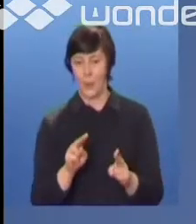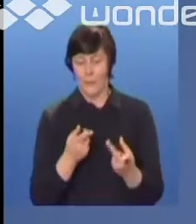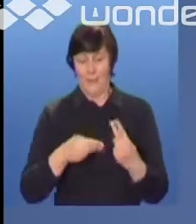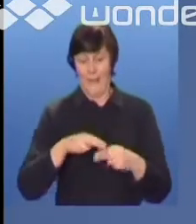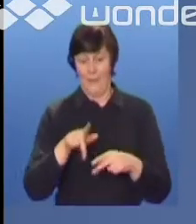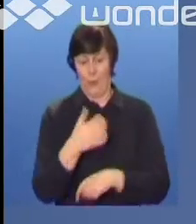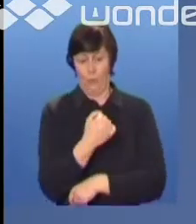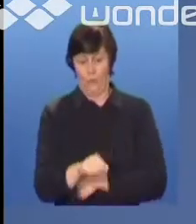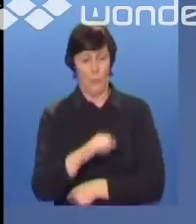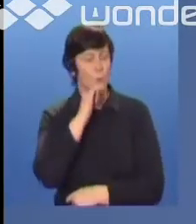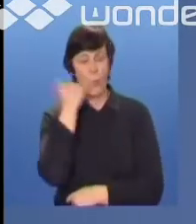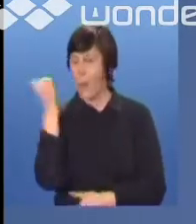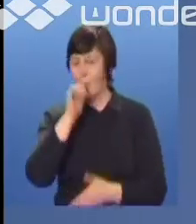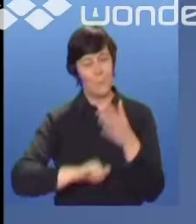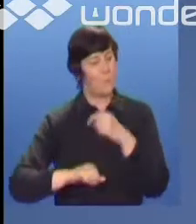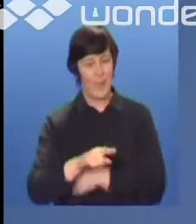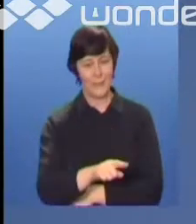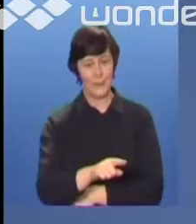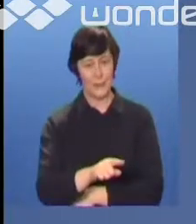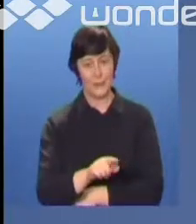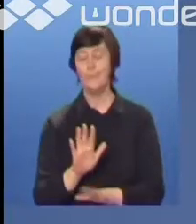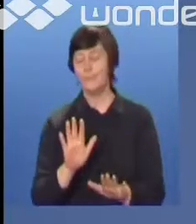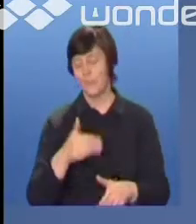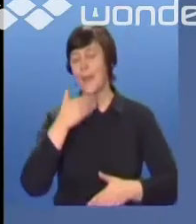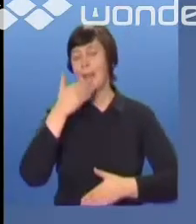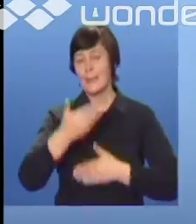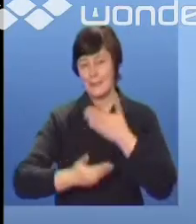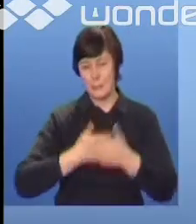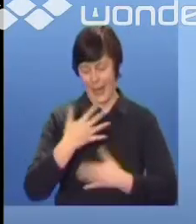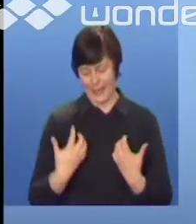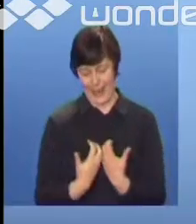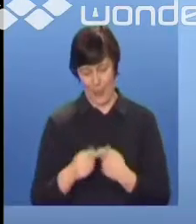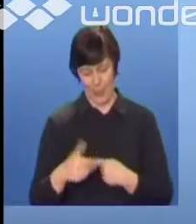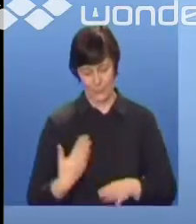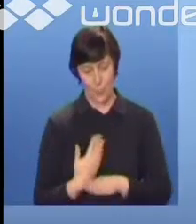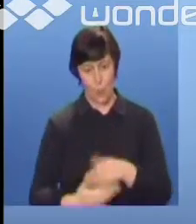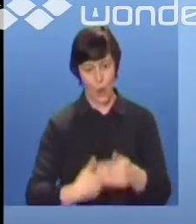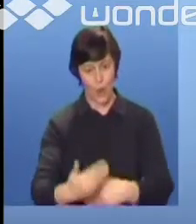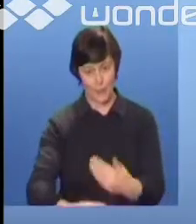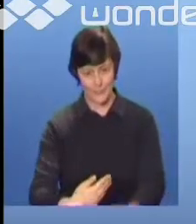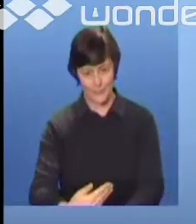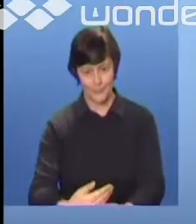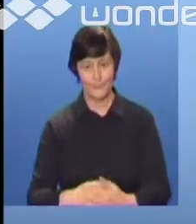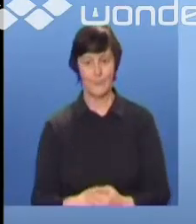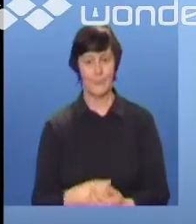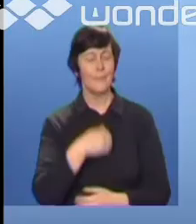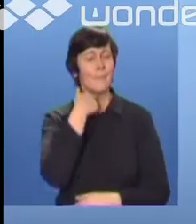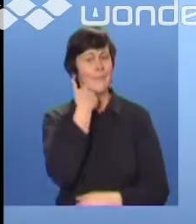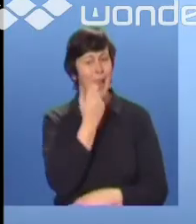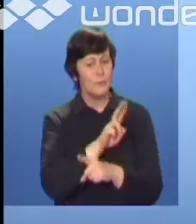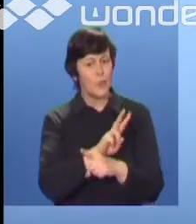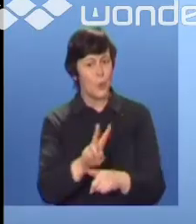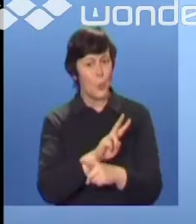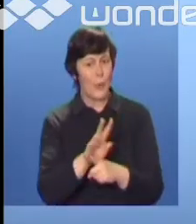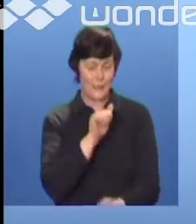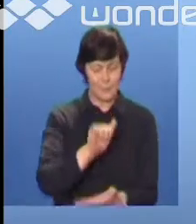for declining a housing offer. This is how the scheme works. Every fortnight, Locata produces a free magazine